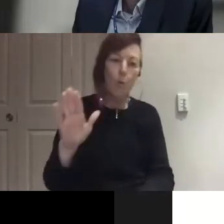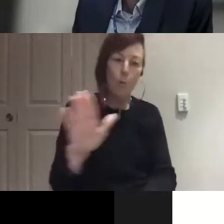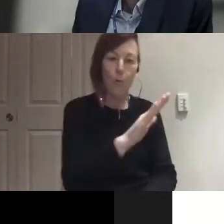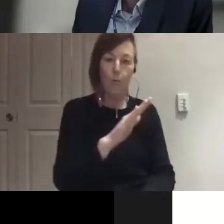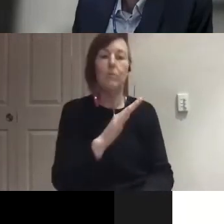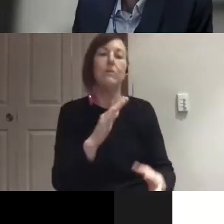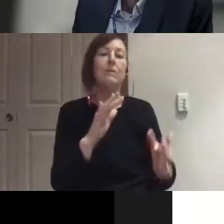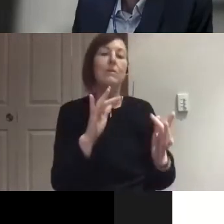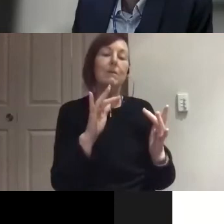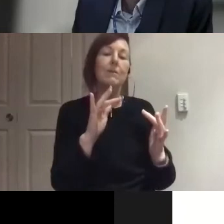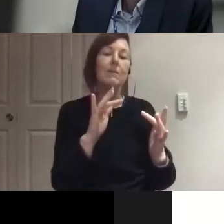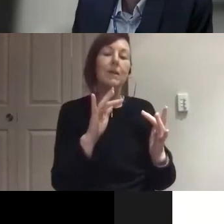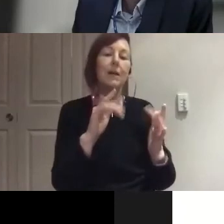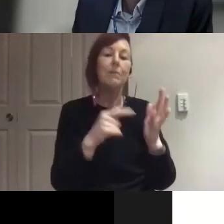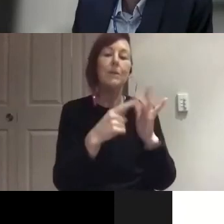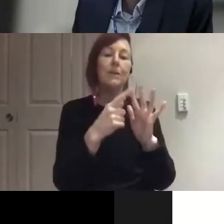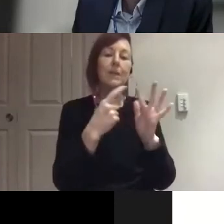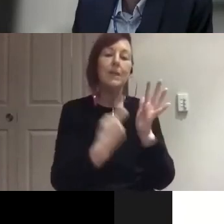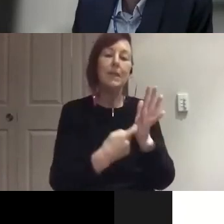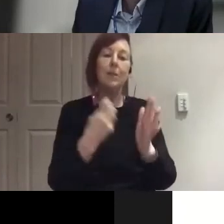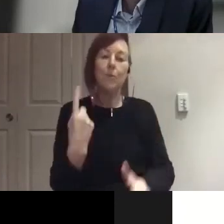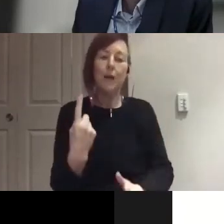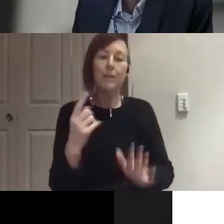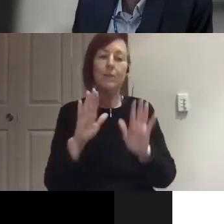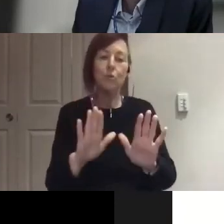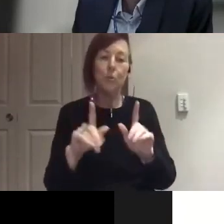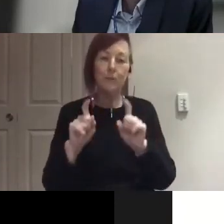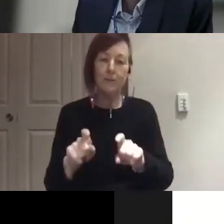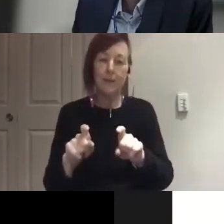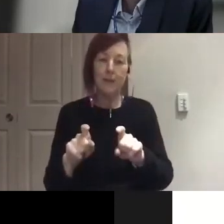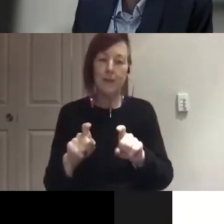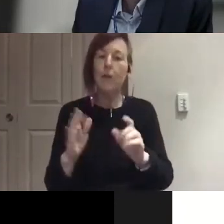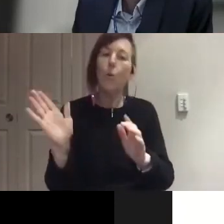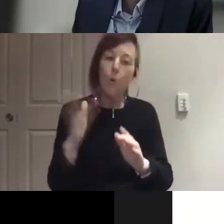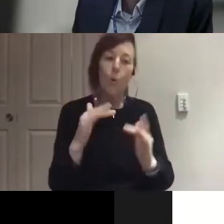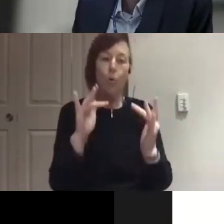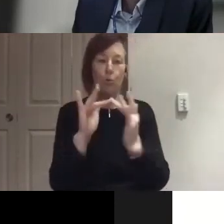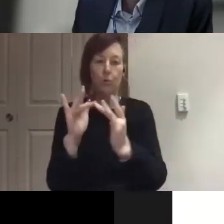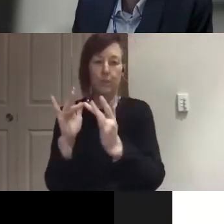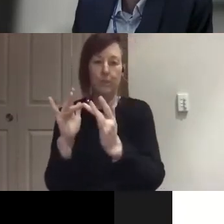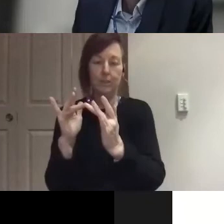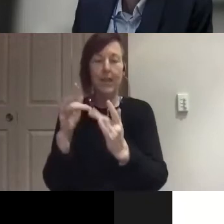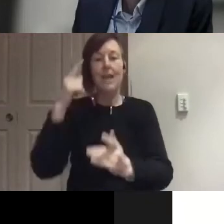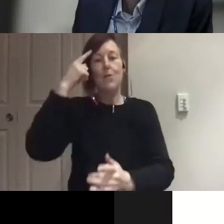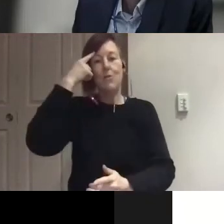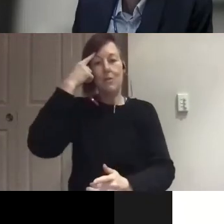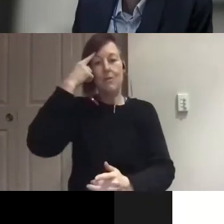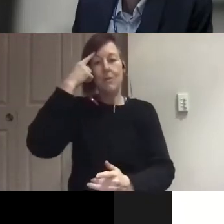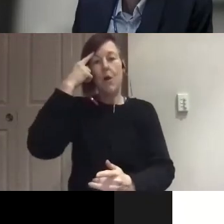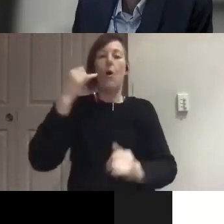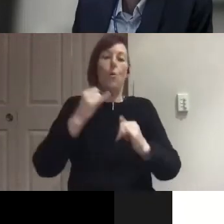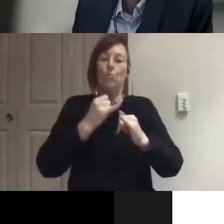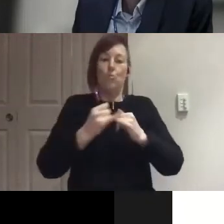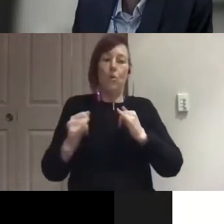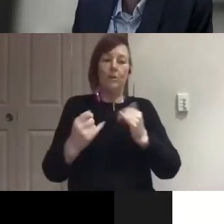stay, that's the beginning of stop and stay is the beginning, and you should assume the worst, which you're going to stay tier 1 in quarantine